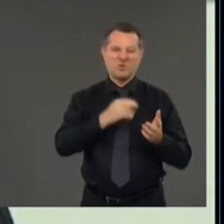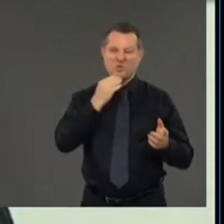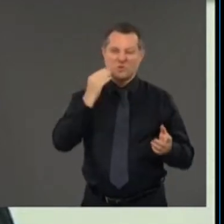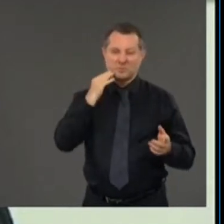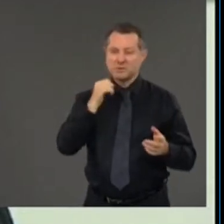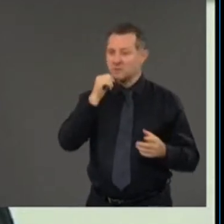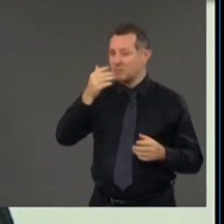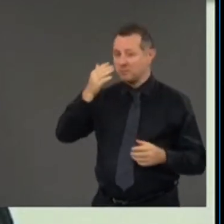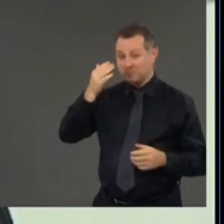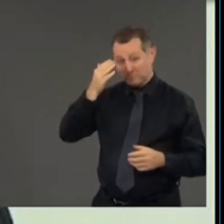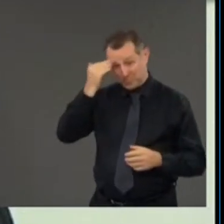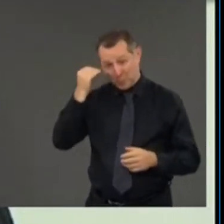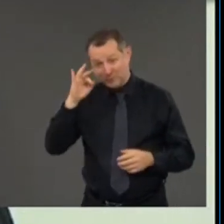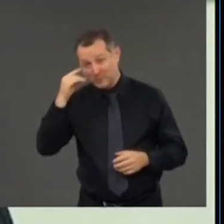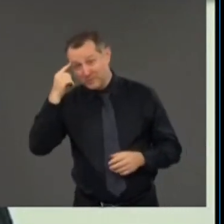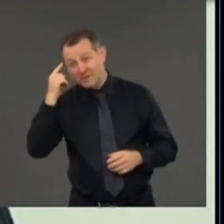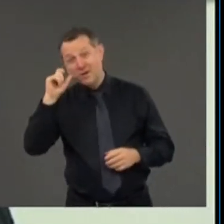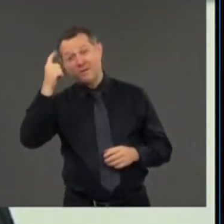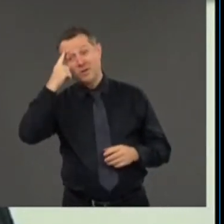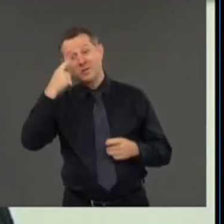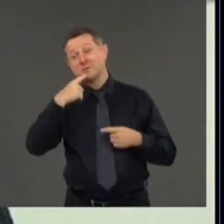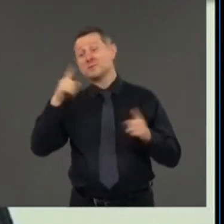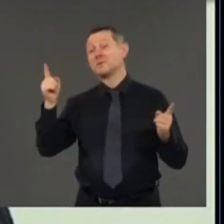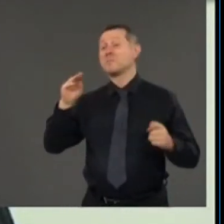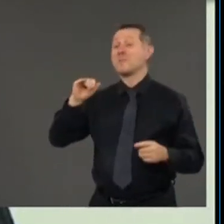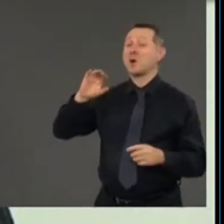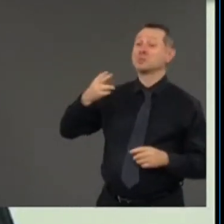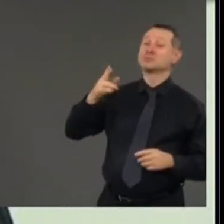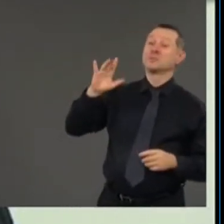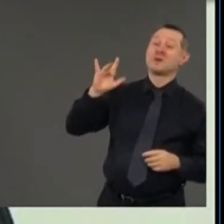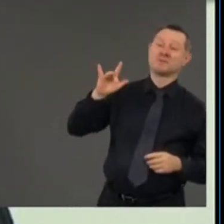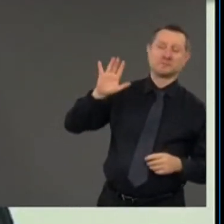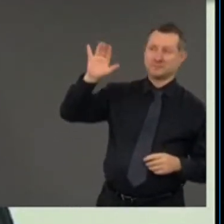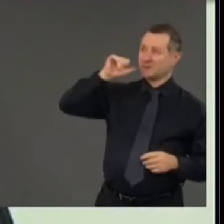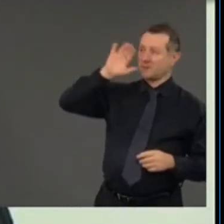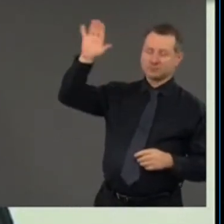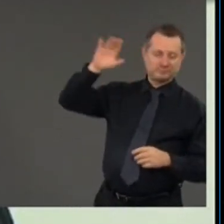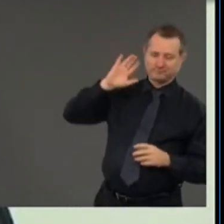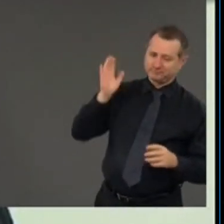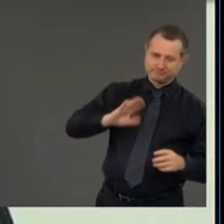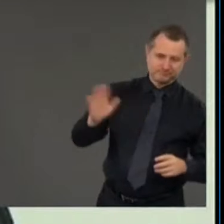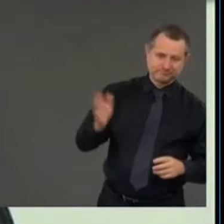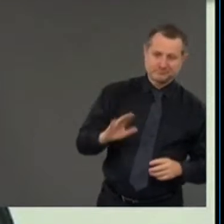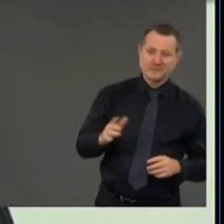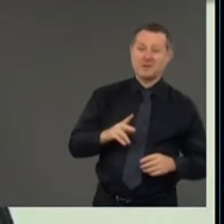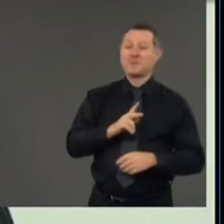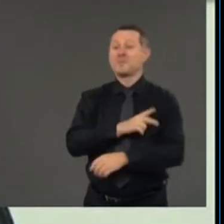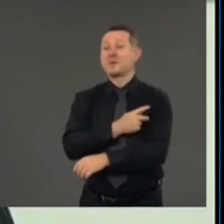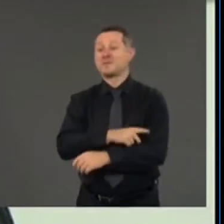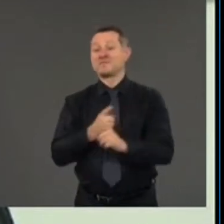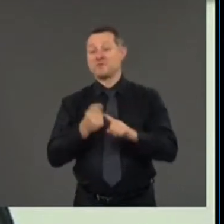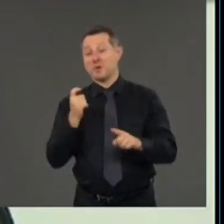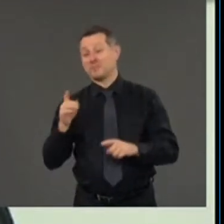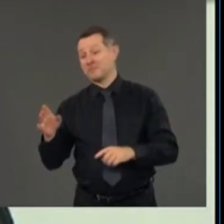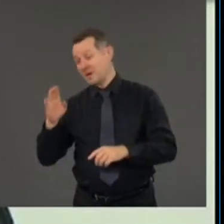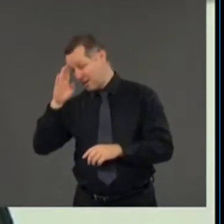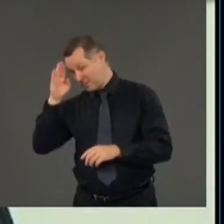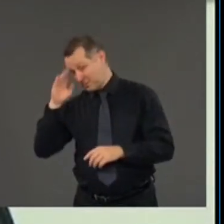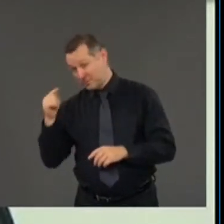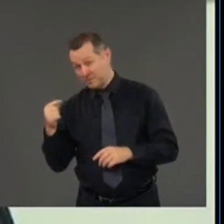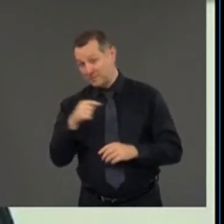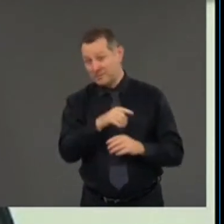a directive on March 25th, and it was not because of patients coming out of hospitals going back into nursing homes. That was